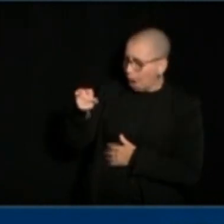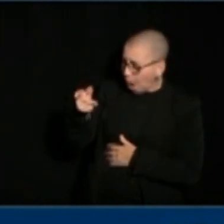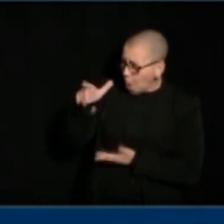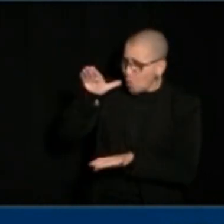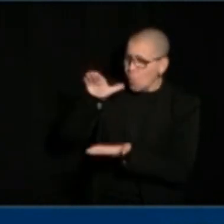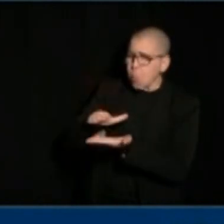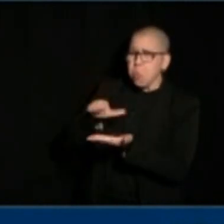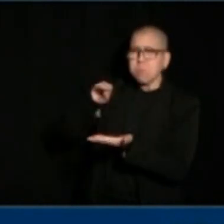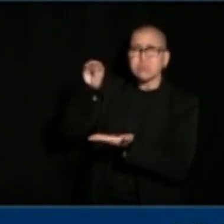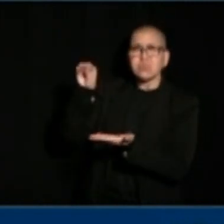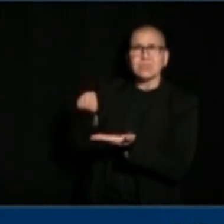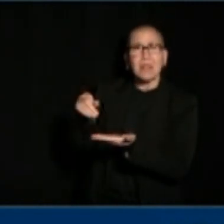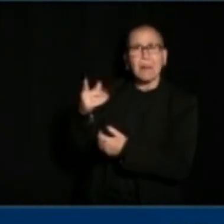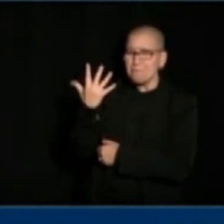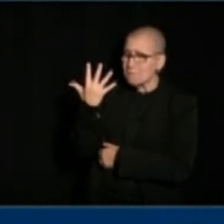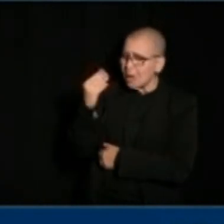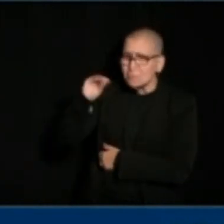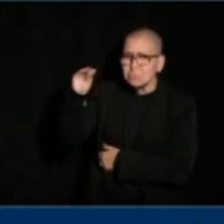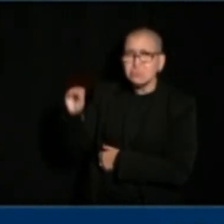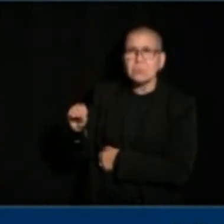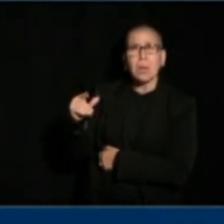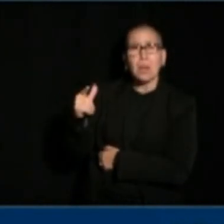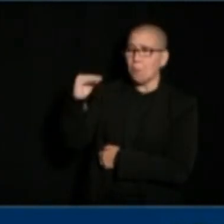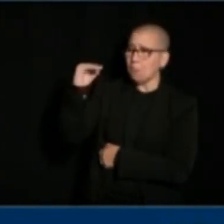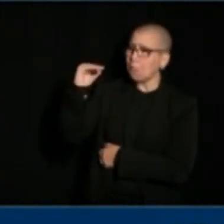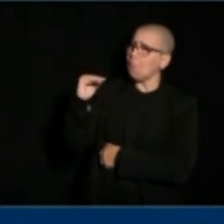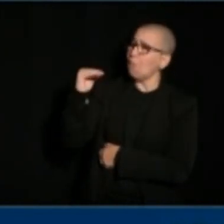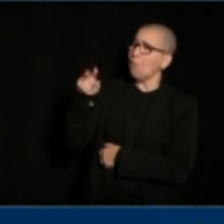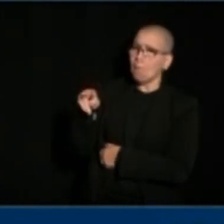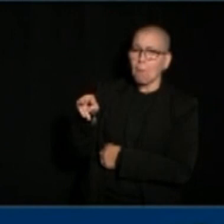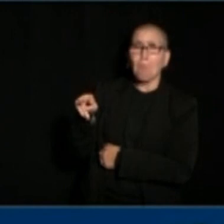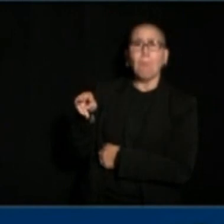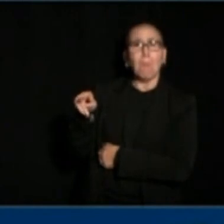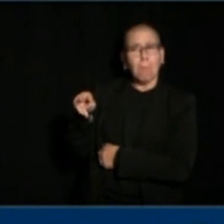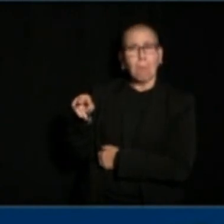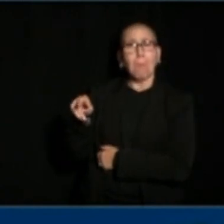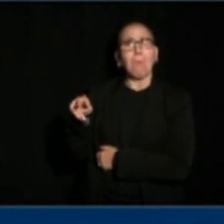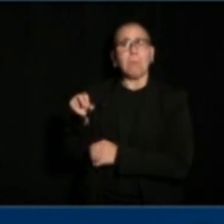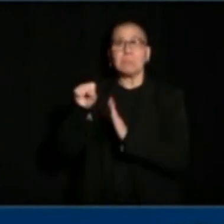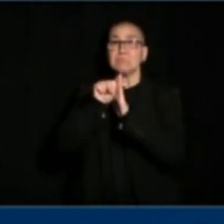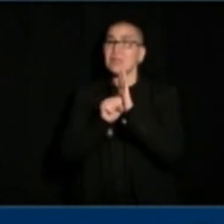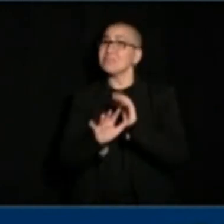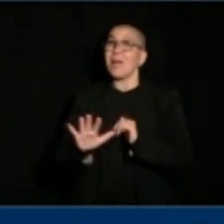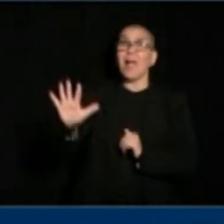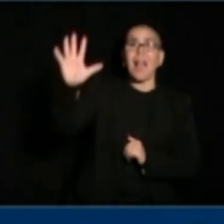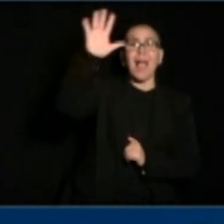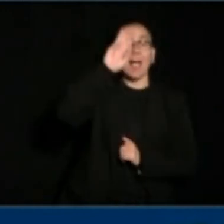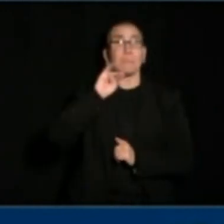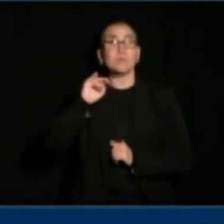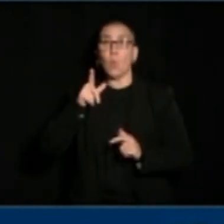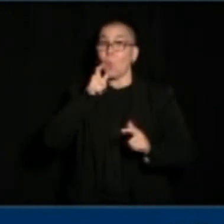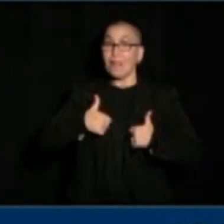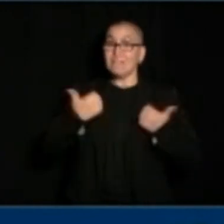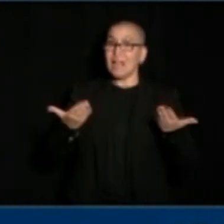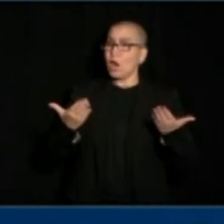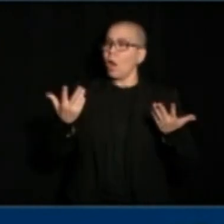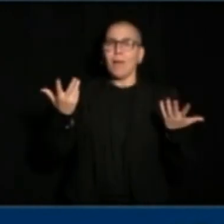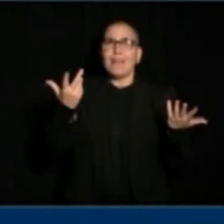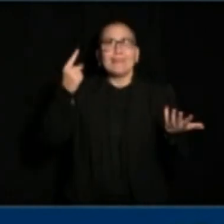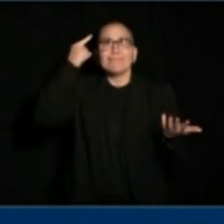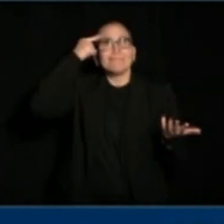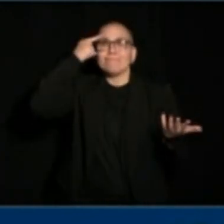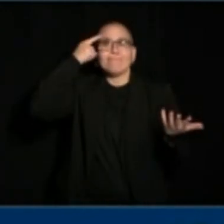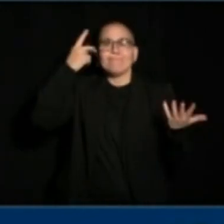would have, but we stayed at about 5%. And the fact of the matter is, when we look at mobility data, some of the mask wearing and